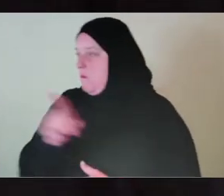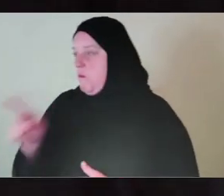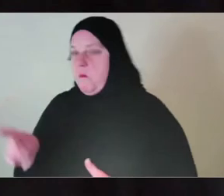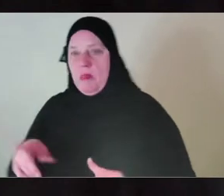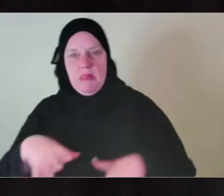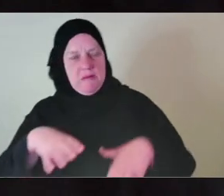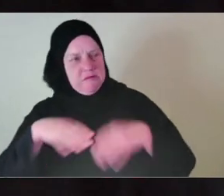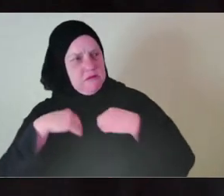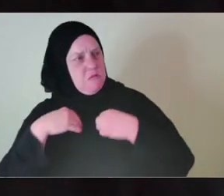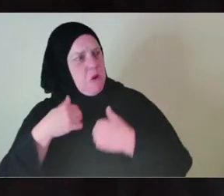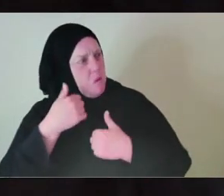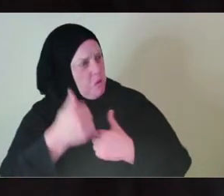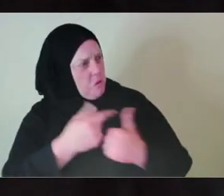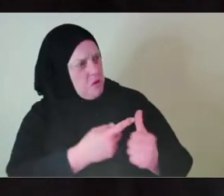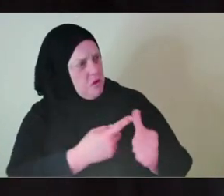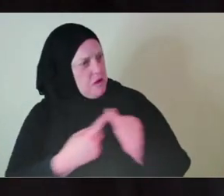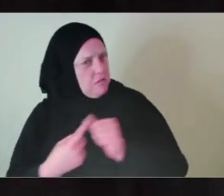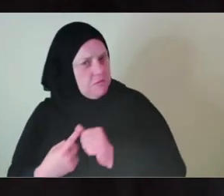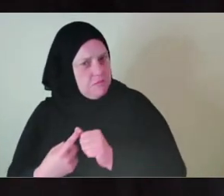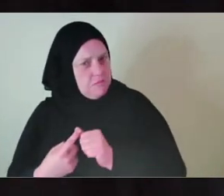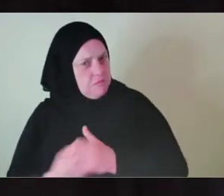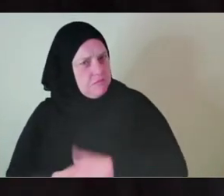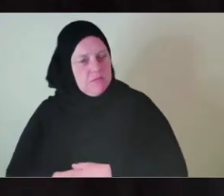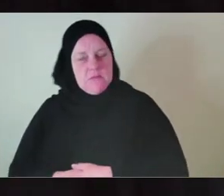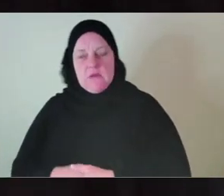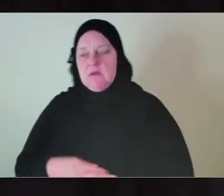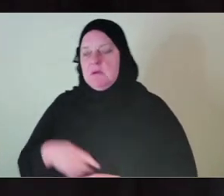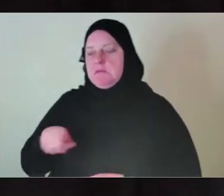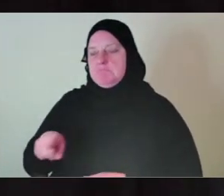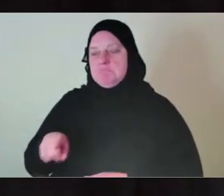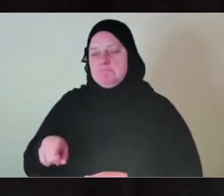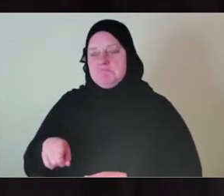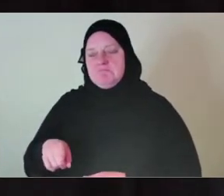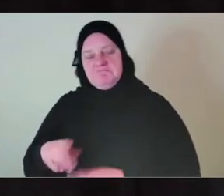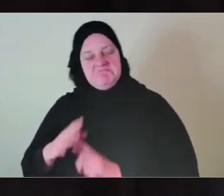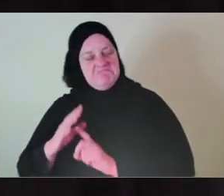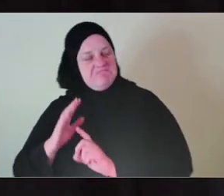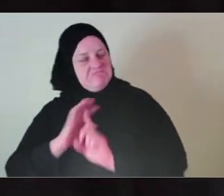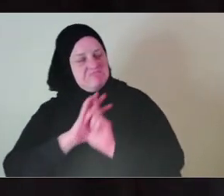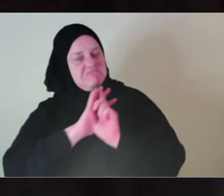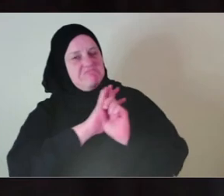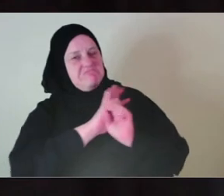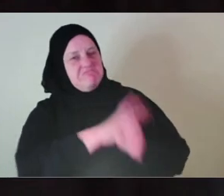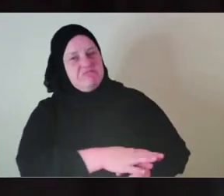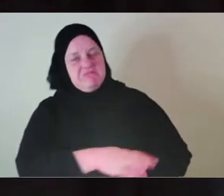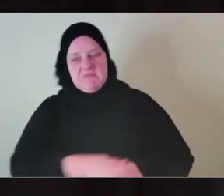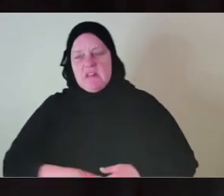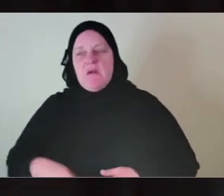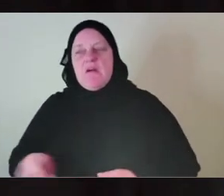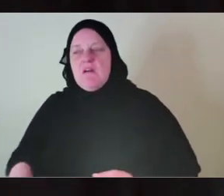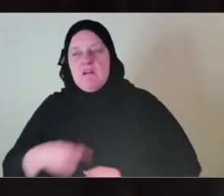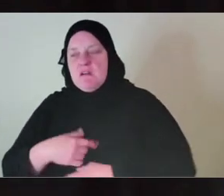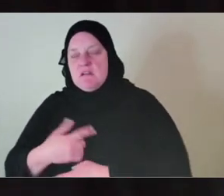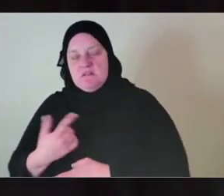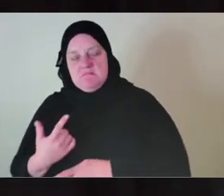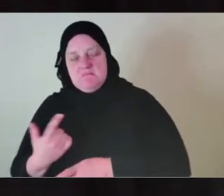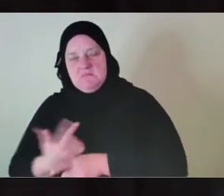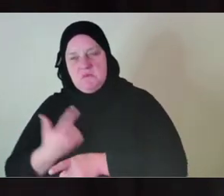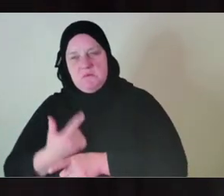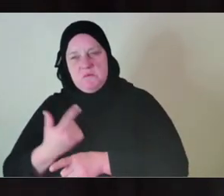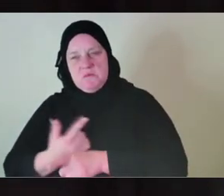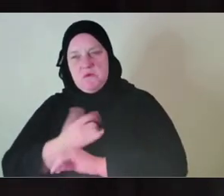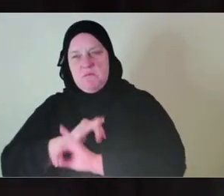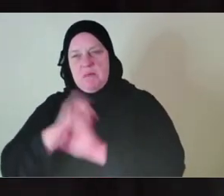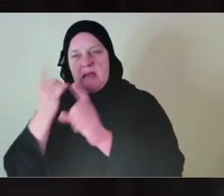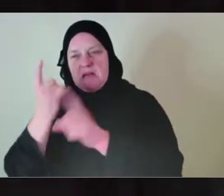slandered the Imam and he presented the Imam as a threat. And then